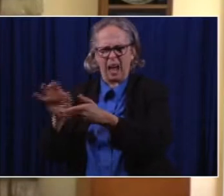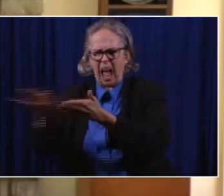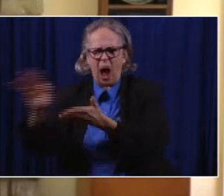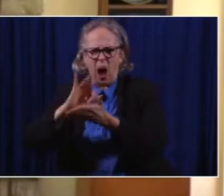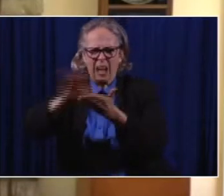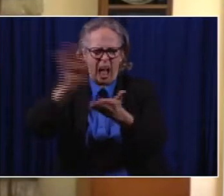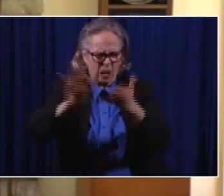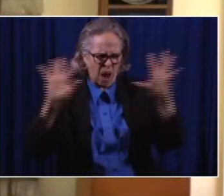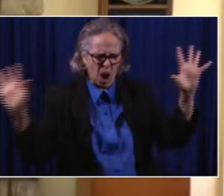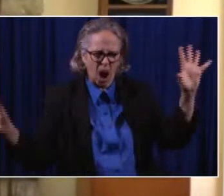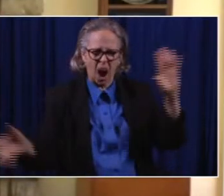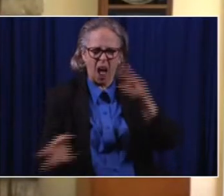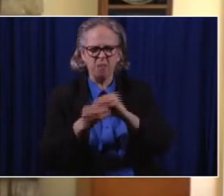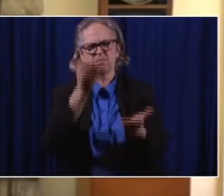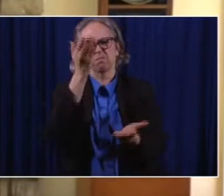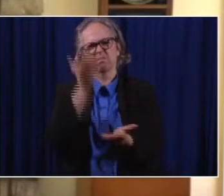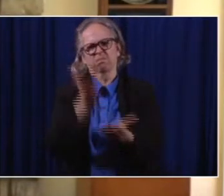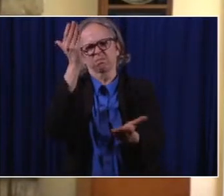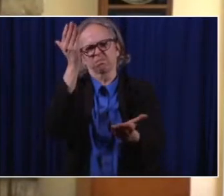Let's go